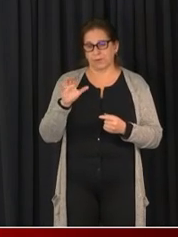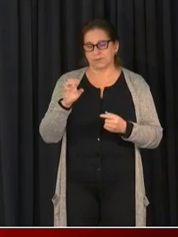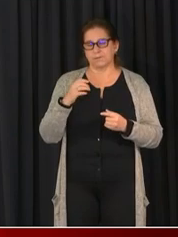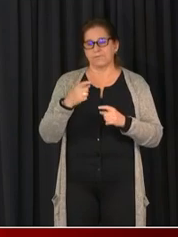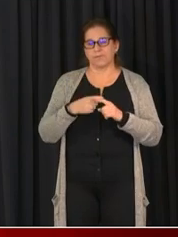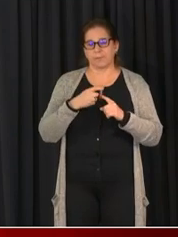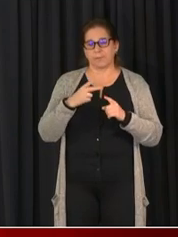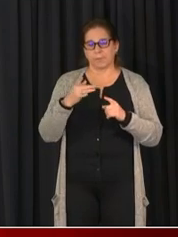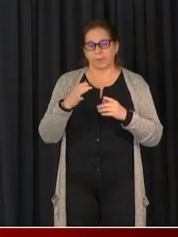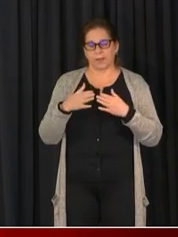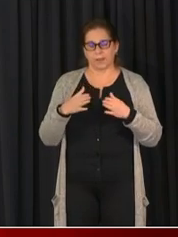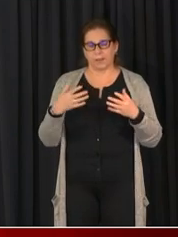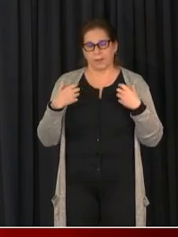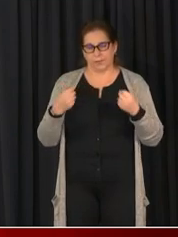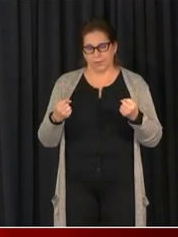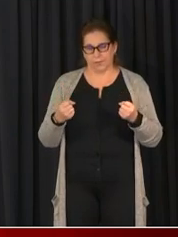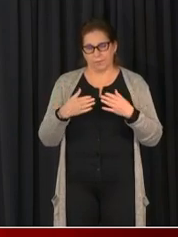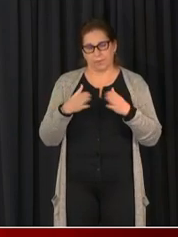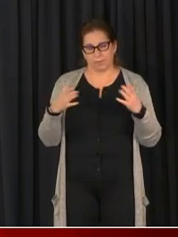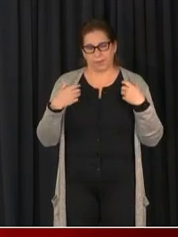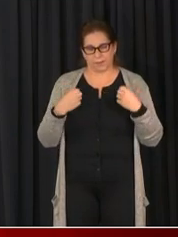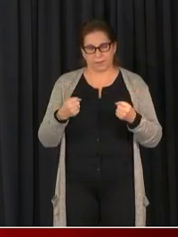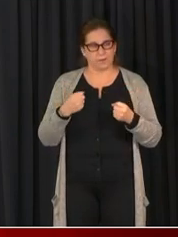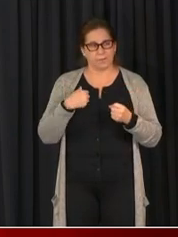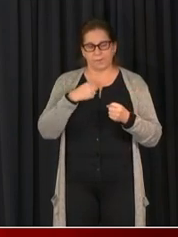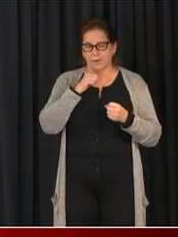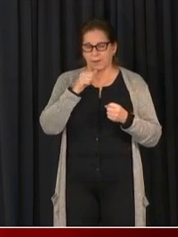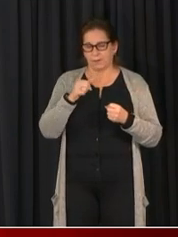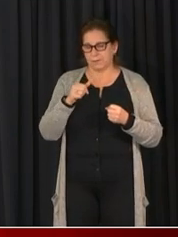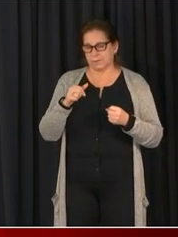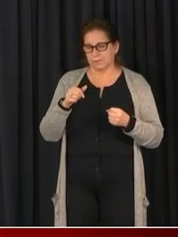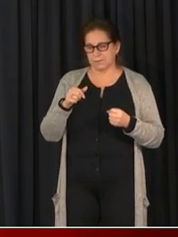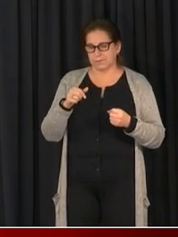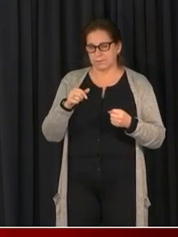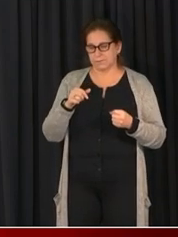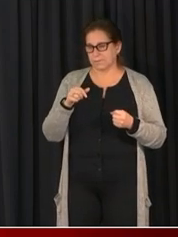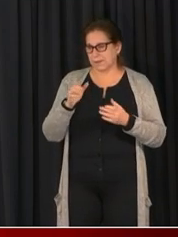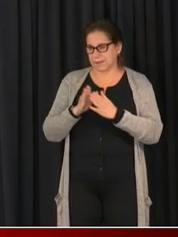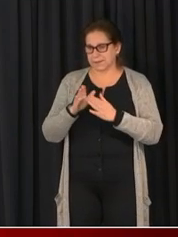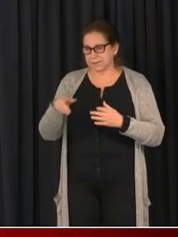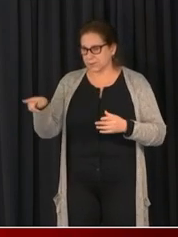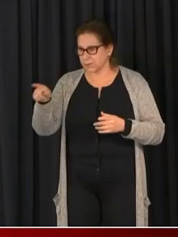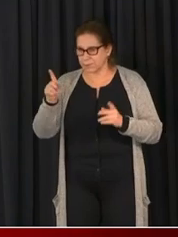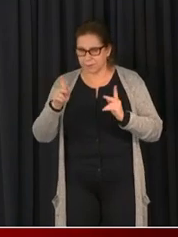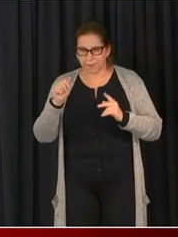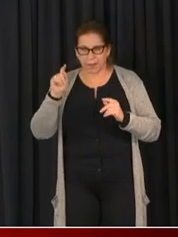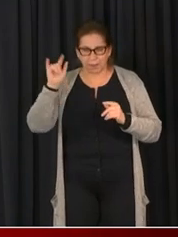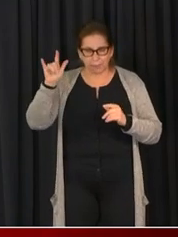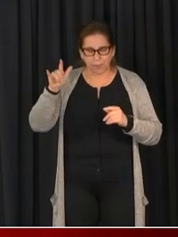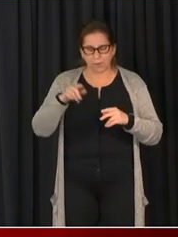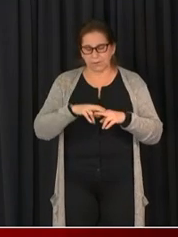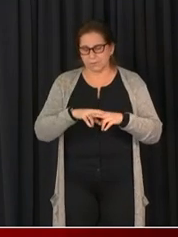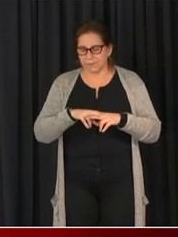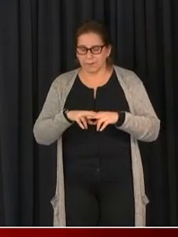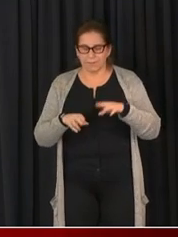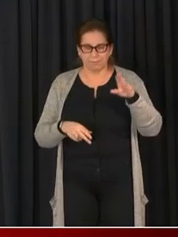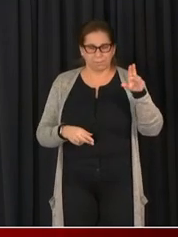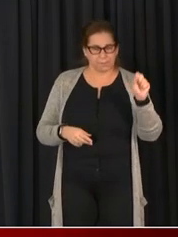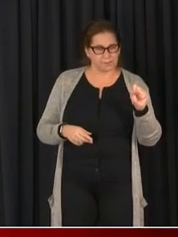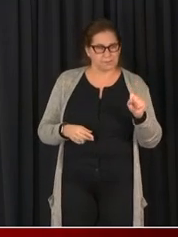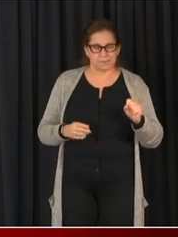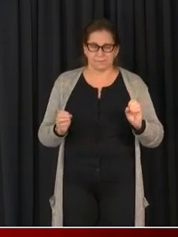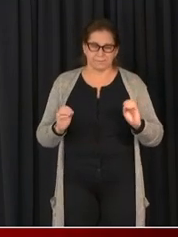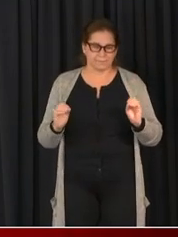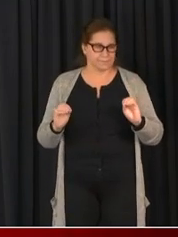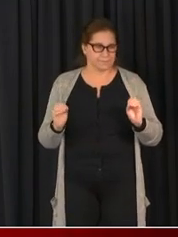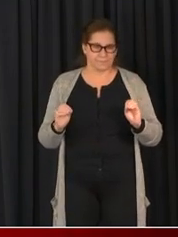mentioned, nobody is going to be asking you at the airport or on bridges or roads or at the train station to